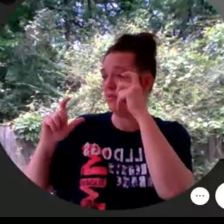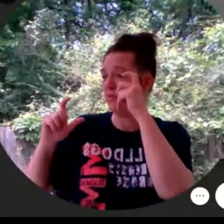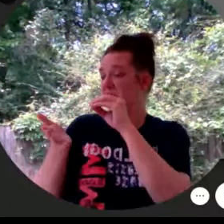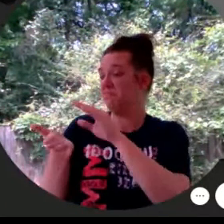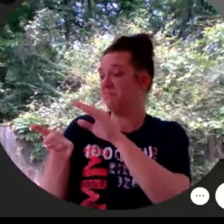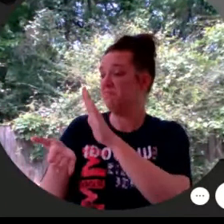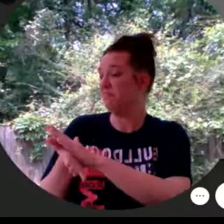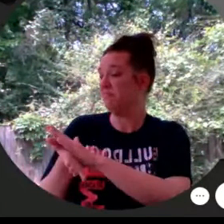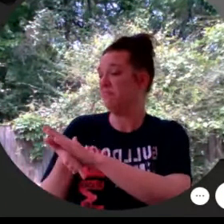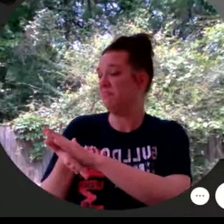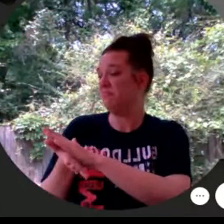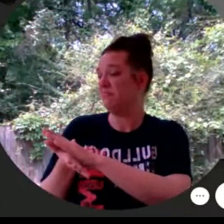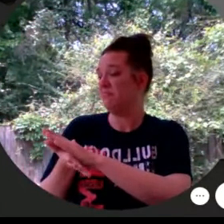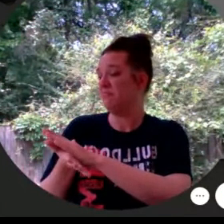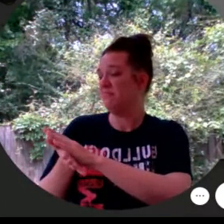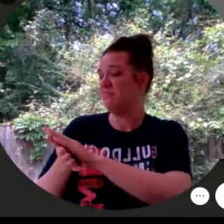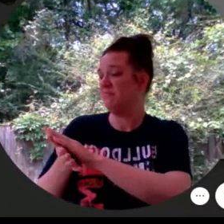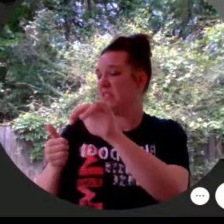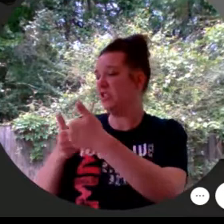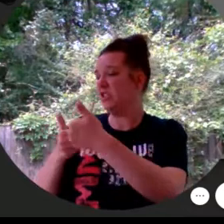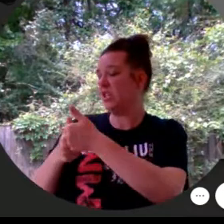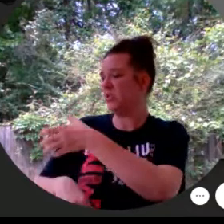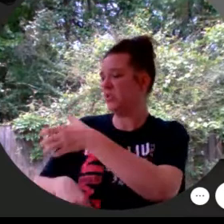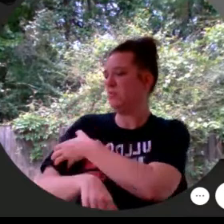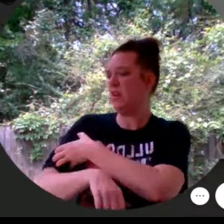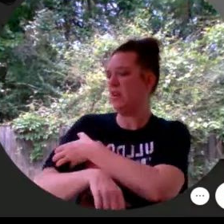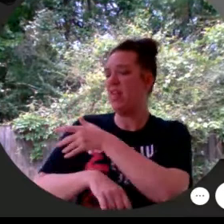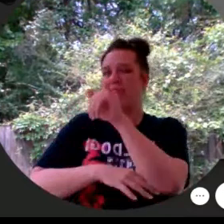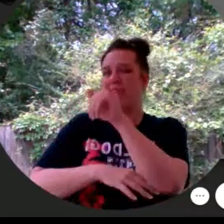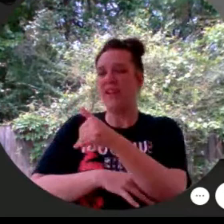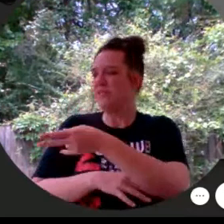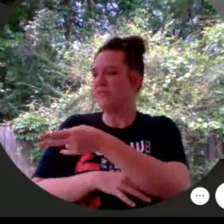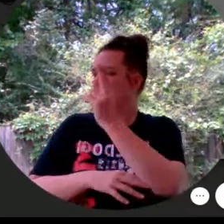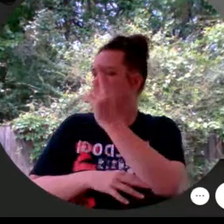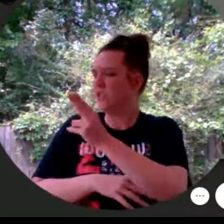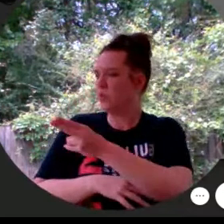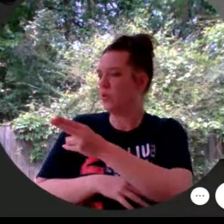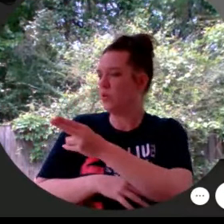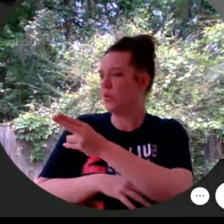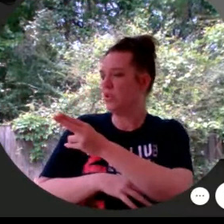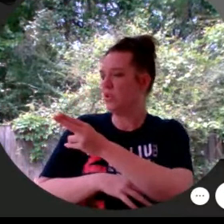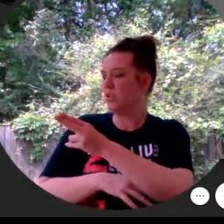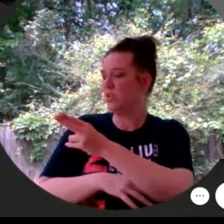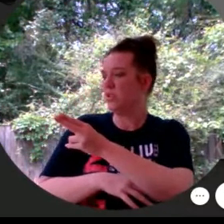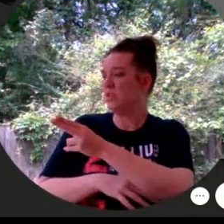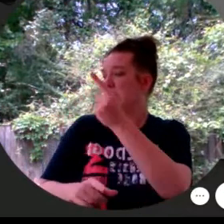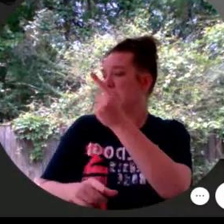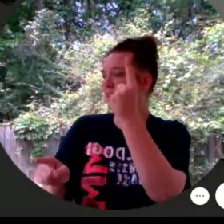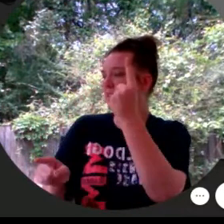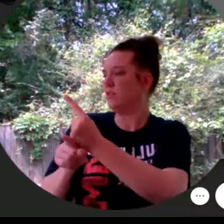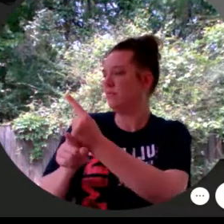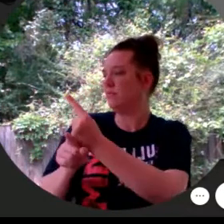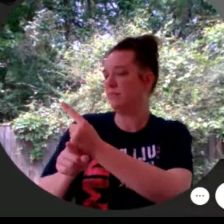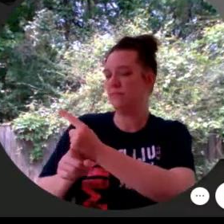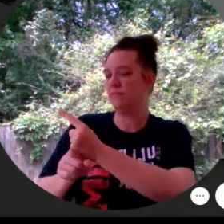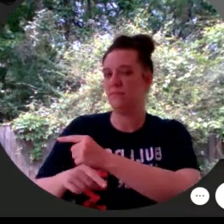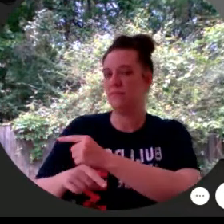records an affront to power, is historically accurate.